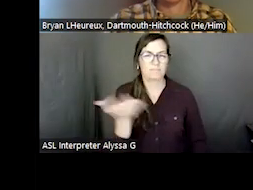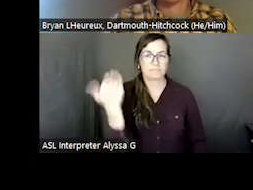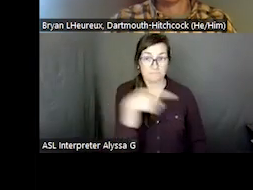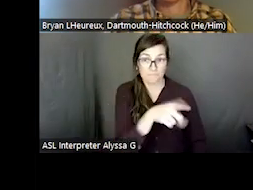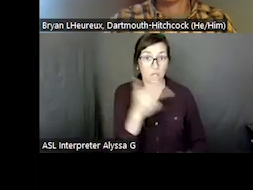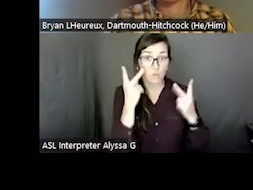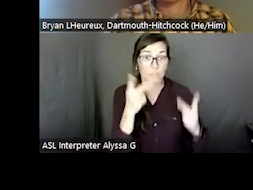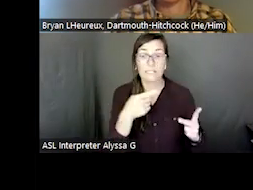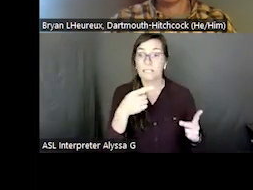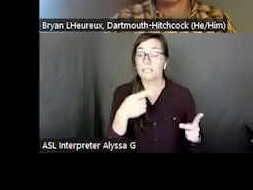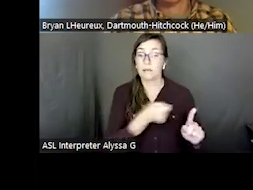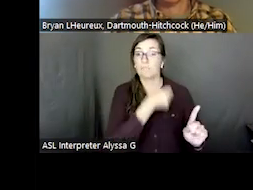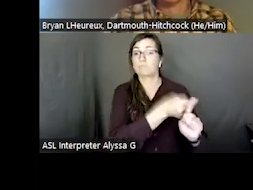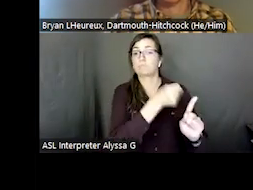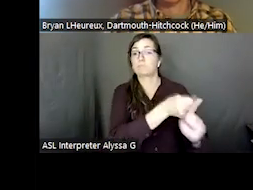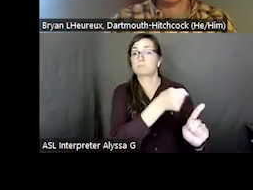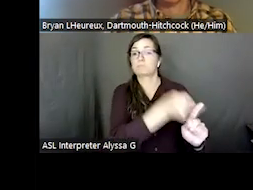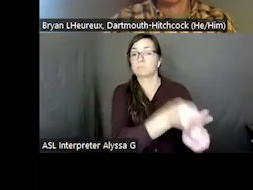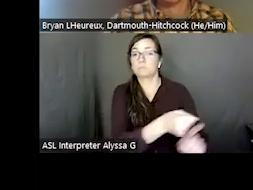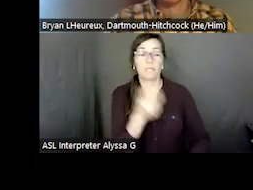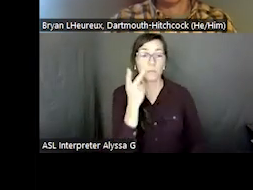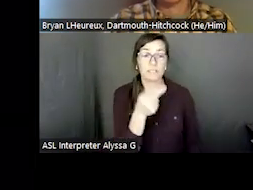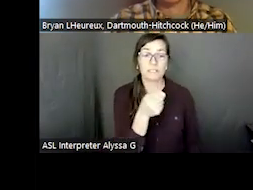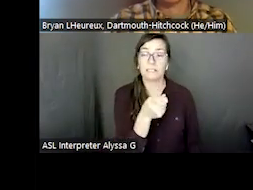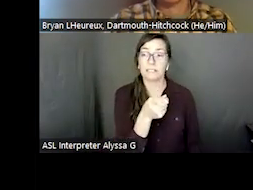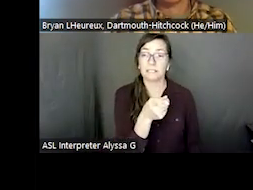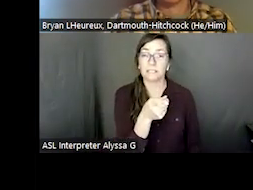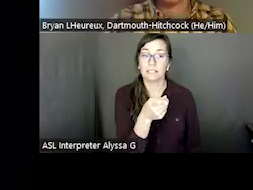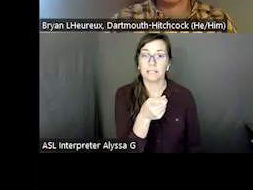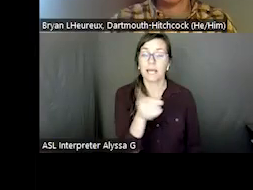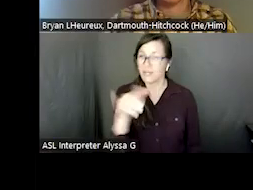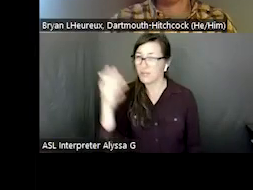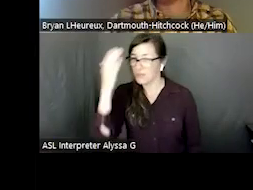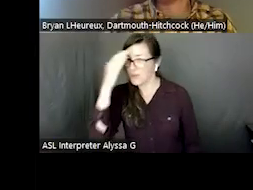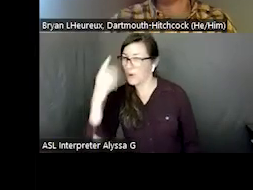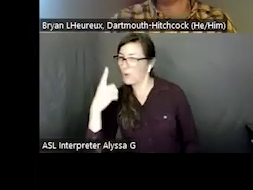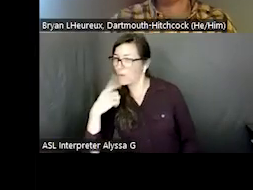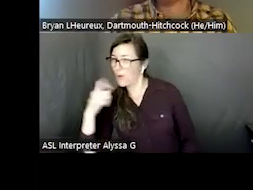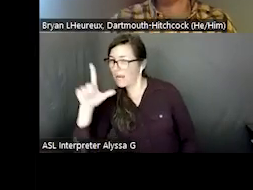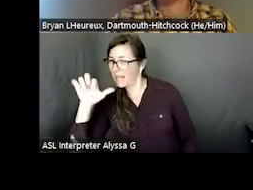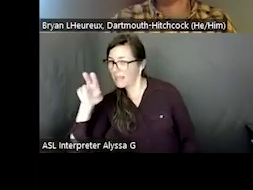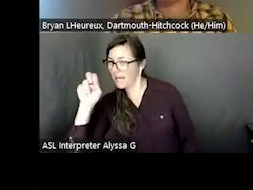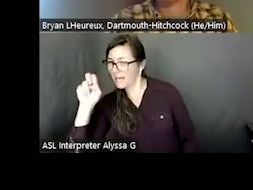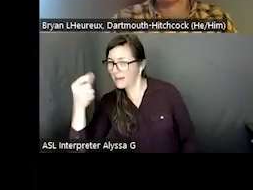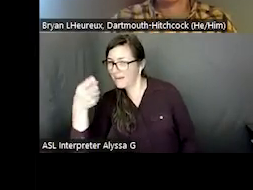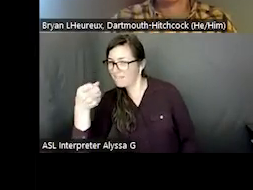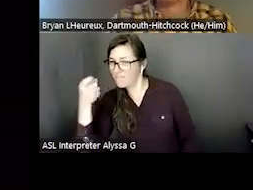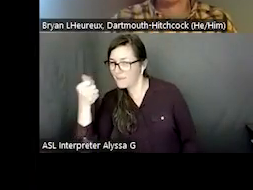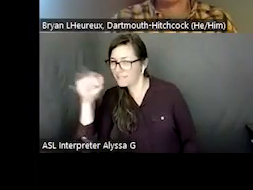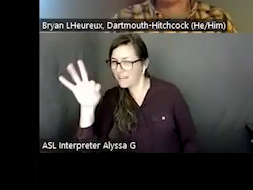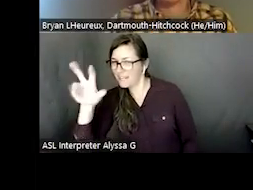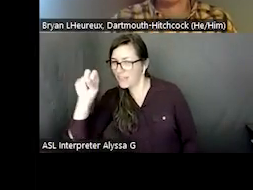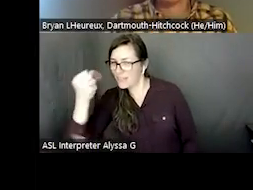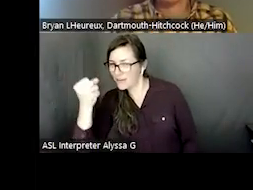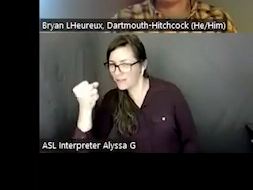about this is that it actually replicates the redlining of San Antonio from the 1930s.